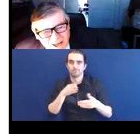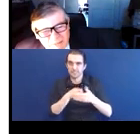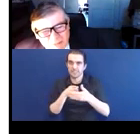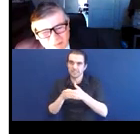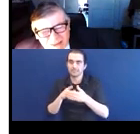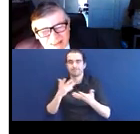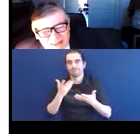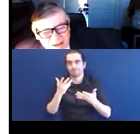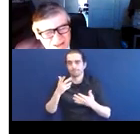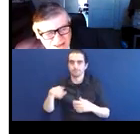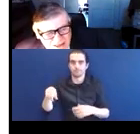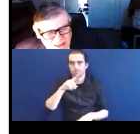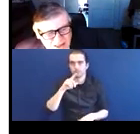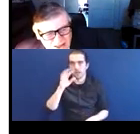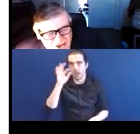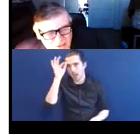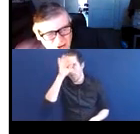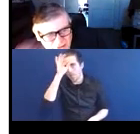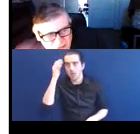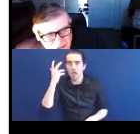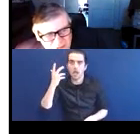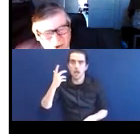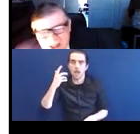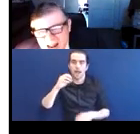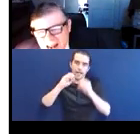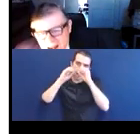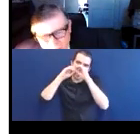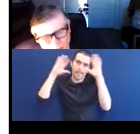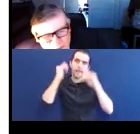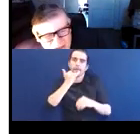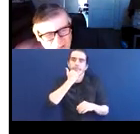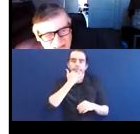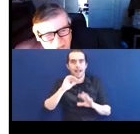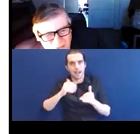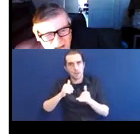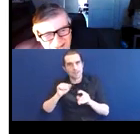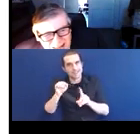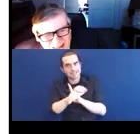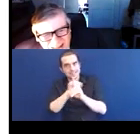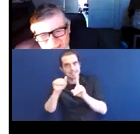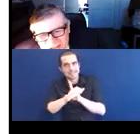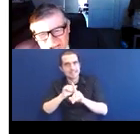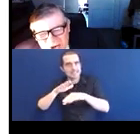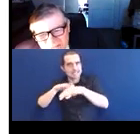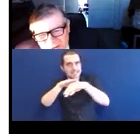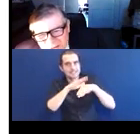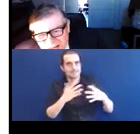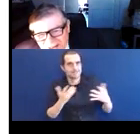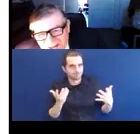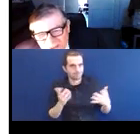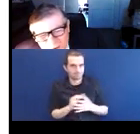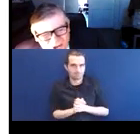being implemented. So just as an extra point for people, what would be the best way of getting governments to